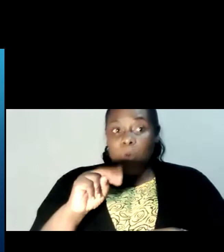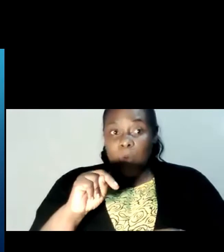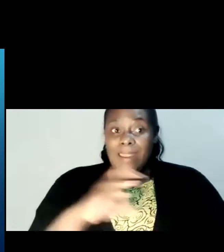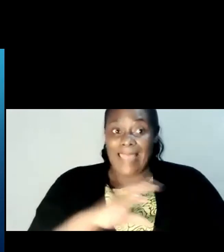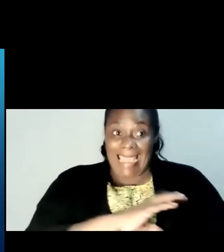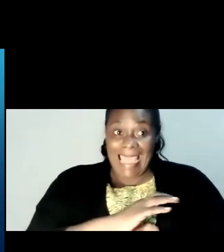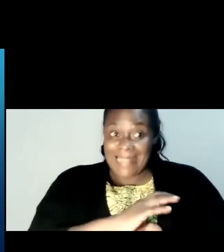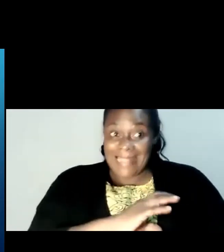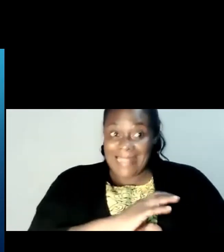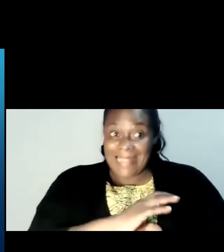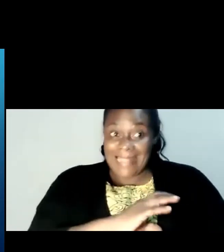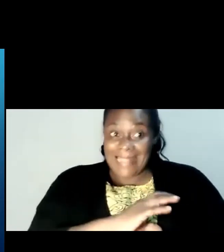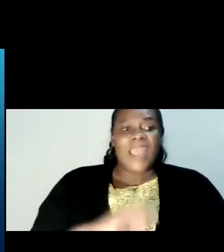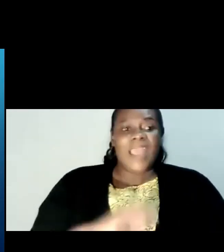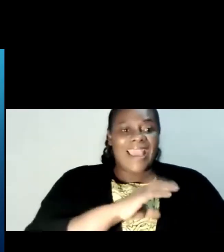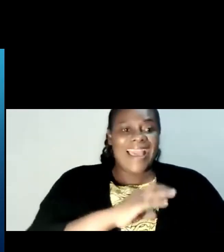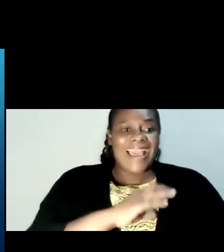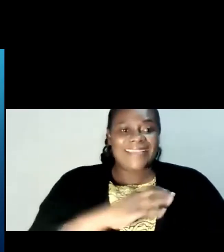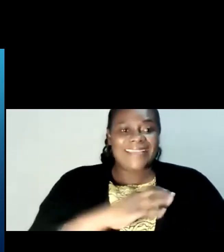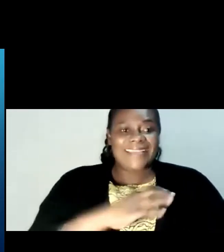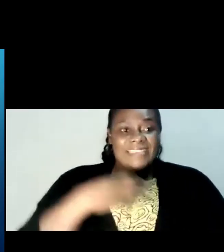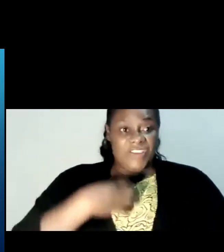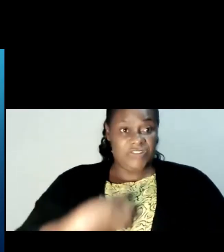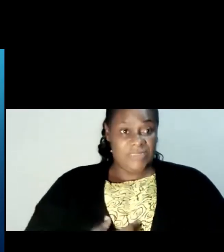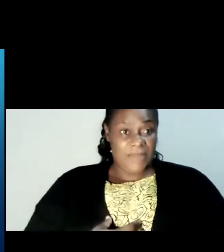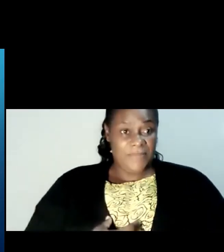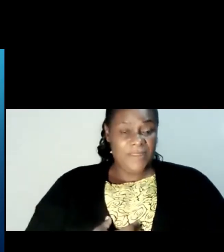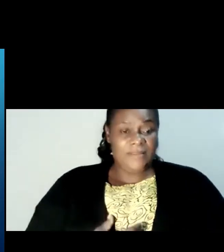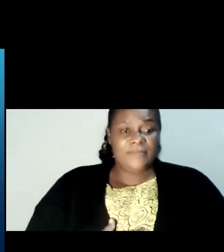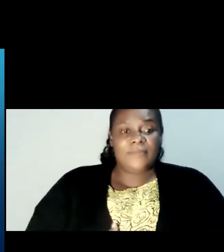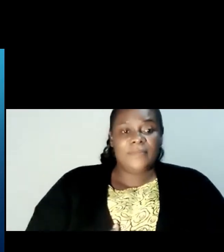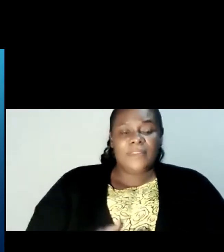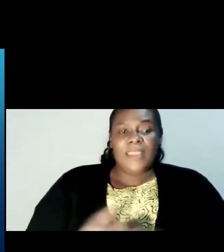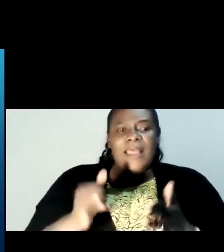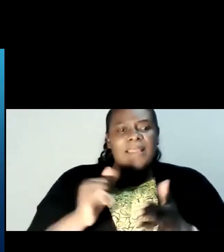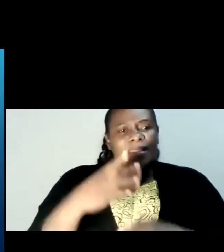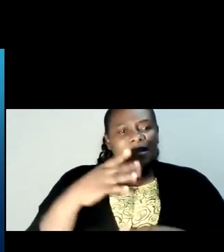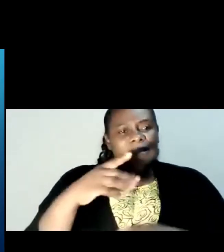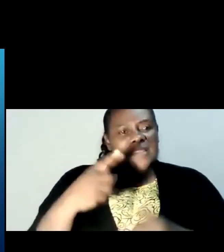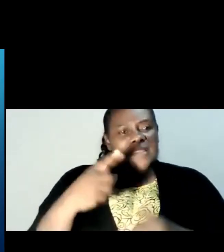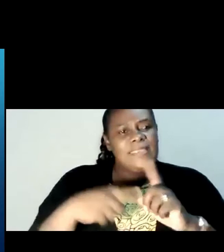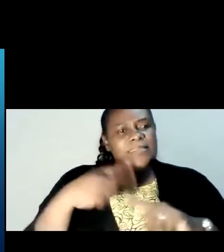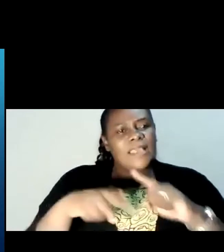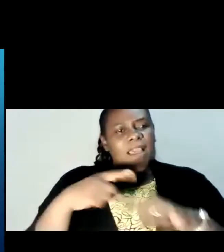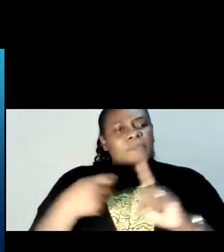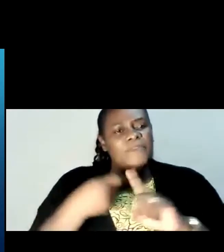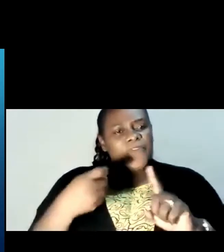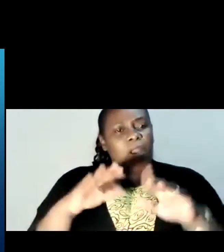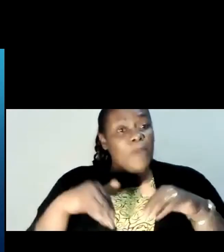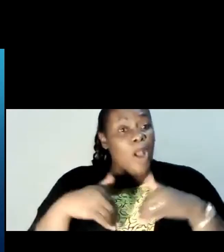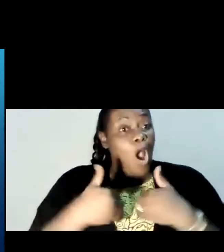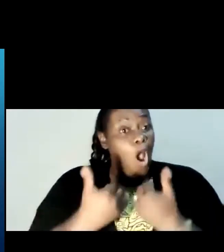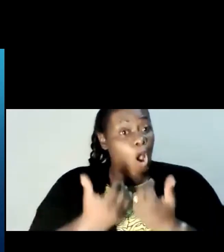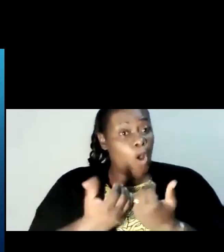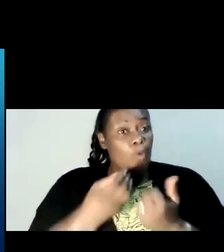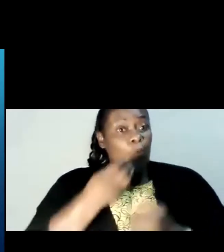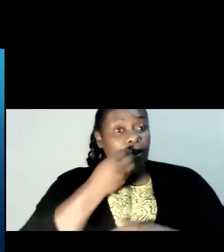They're all closely related to the types of foods that we eat and other lifestyle practices, which I'll discuss later.